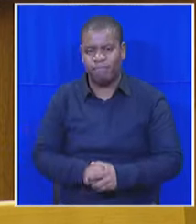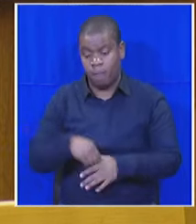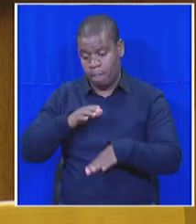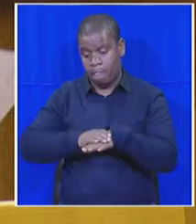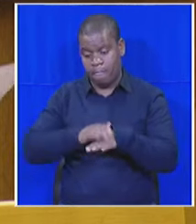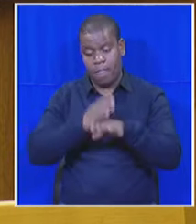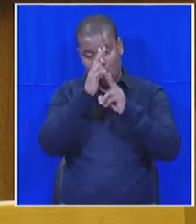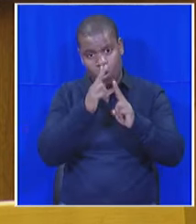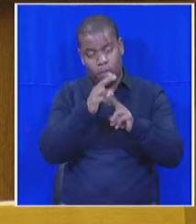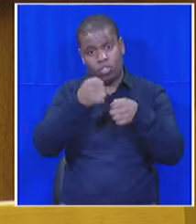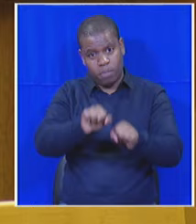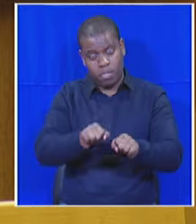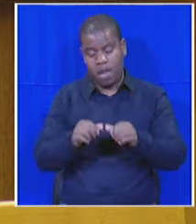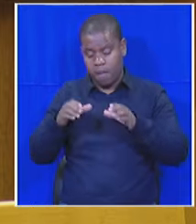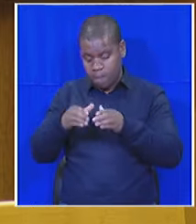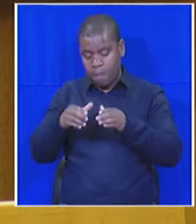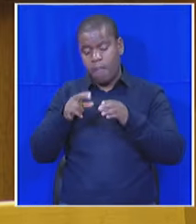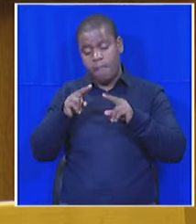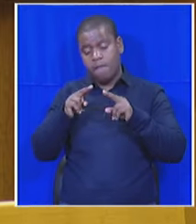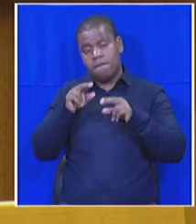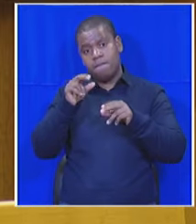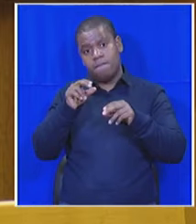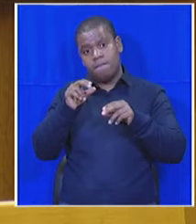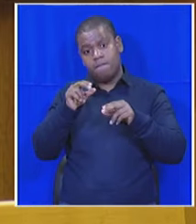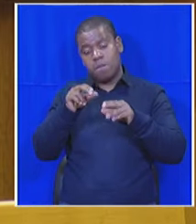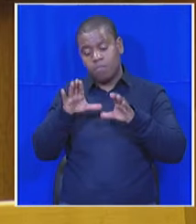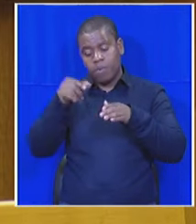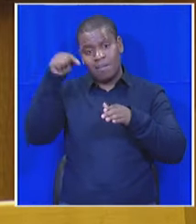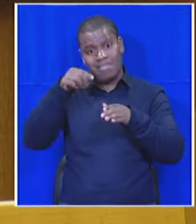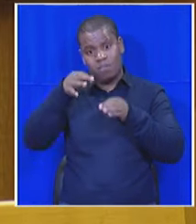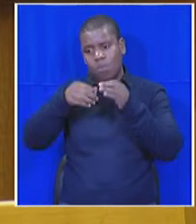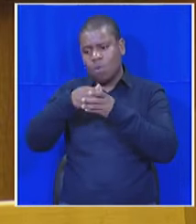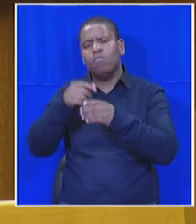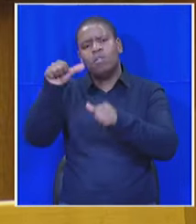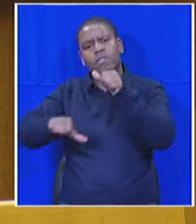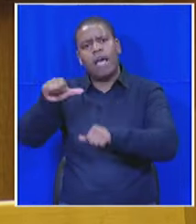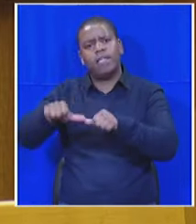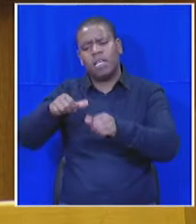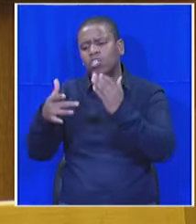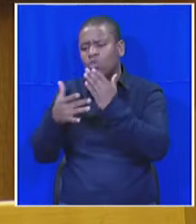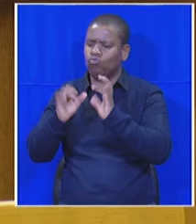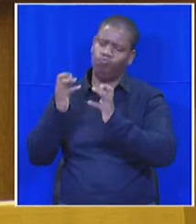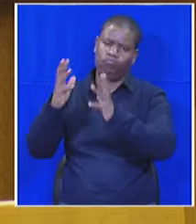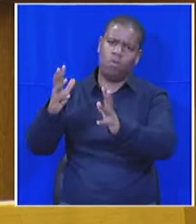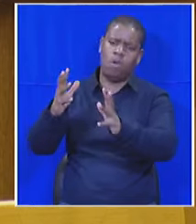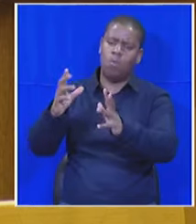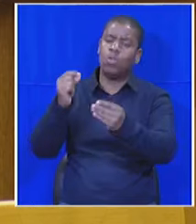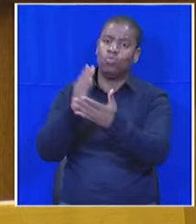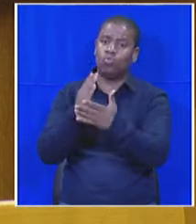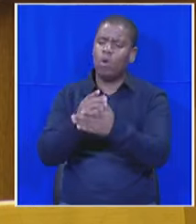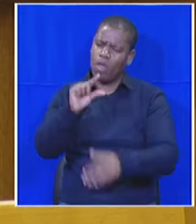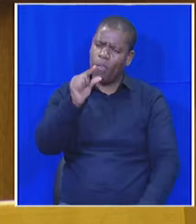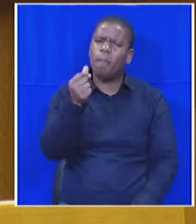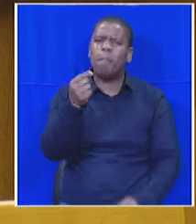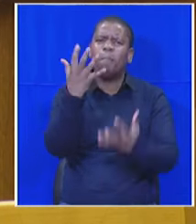Chairperson, the National Freedom Party believes that with the Department of Science and Technology, the kind of work they are doing, with the limited budget that they